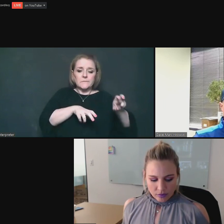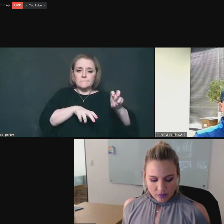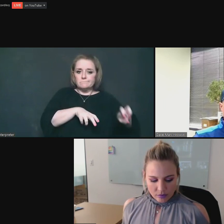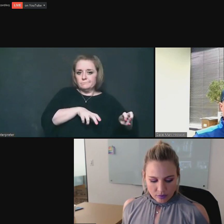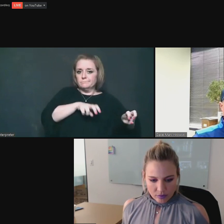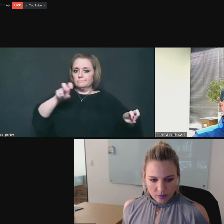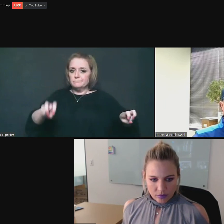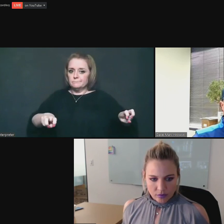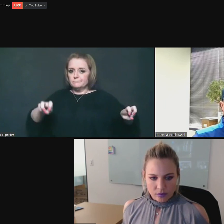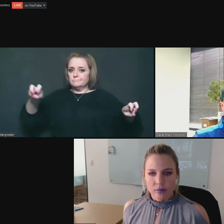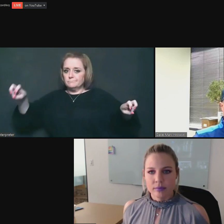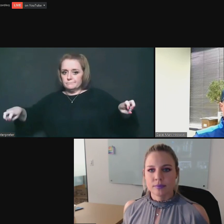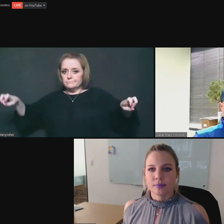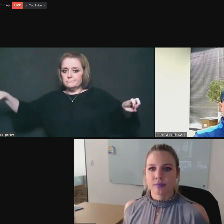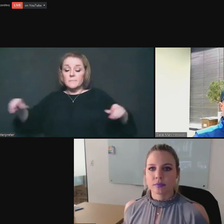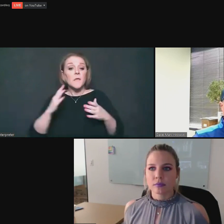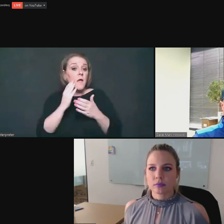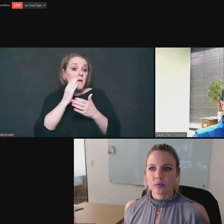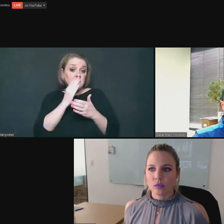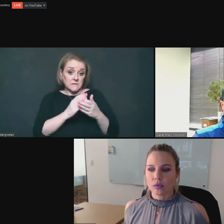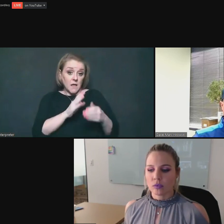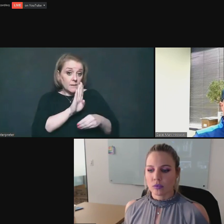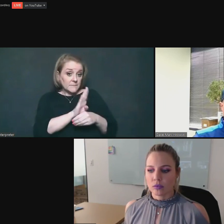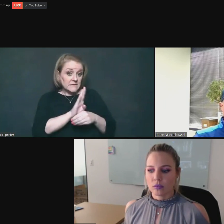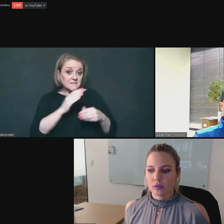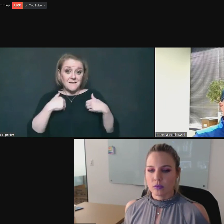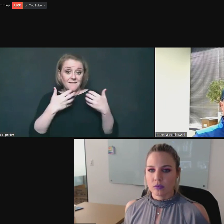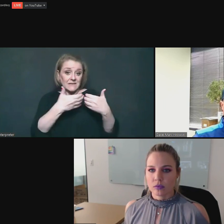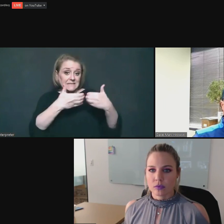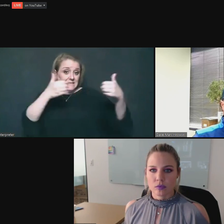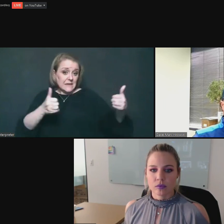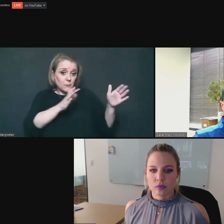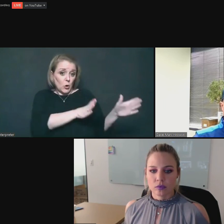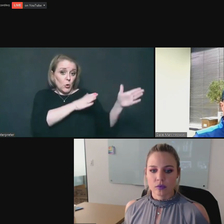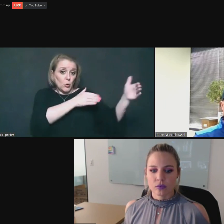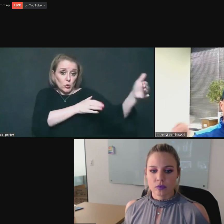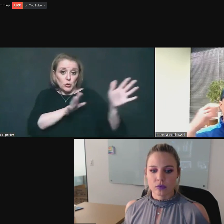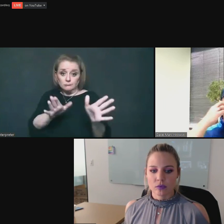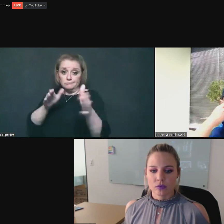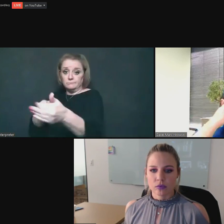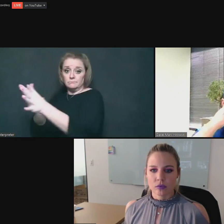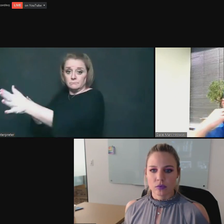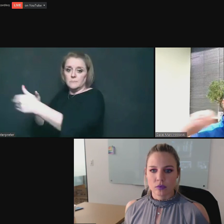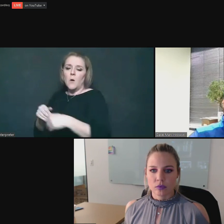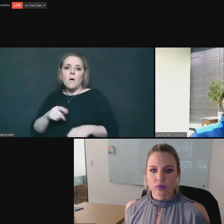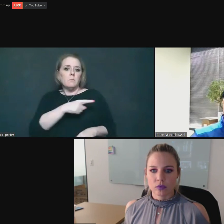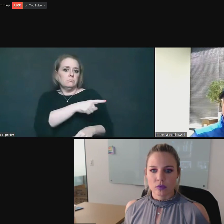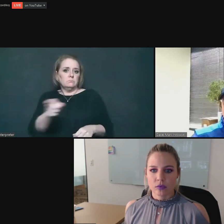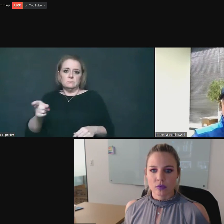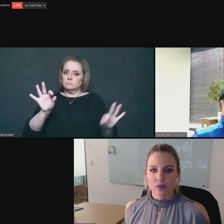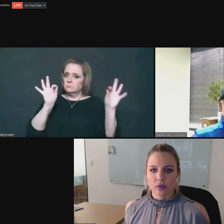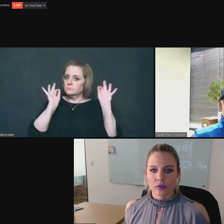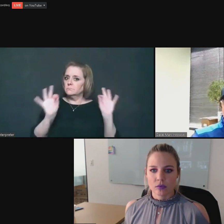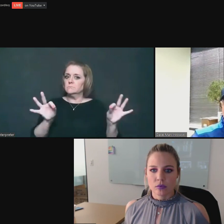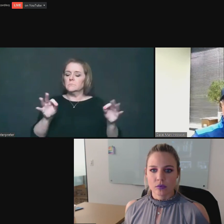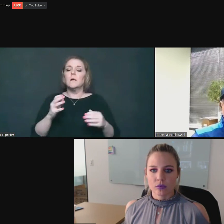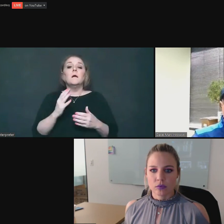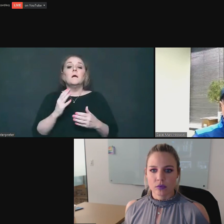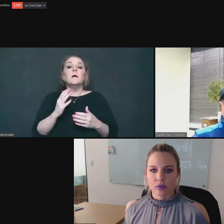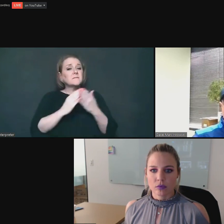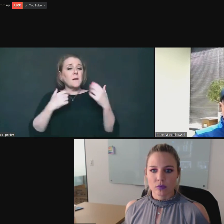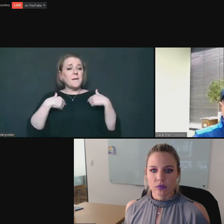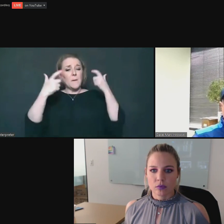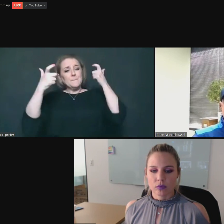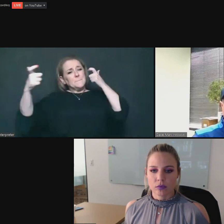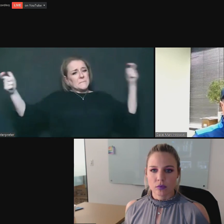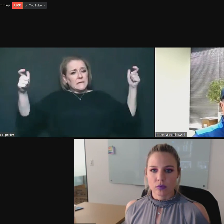those businesses have separate rooms where they conduct their work, and those would be more than adequate. Some are in a large room with